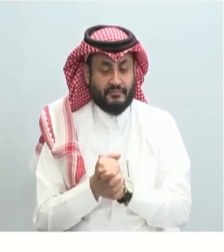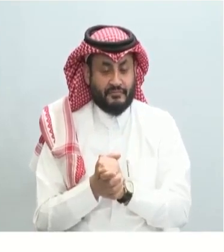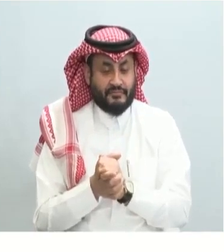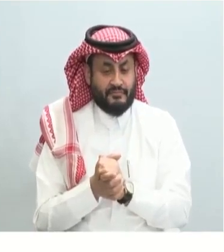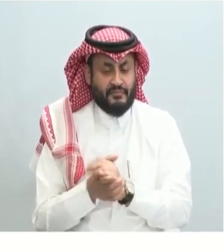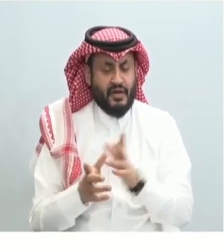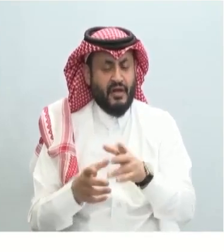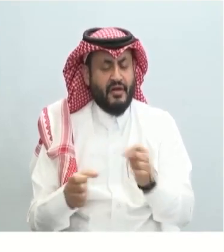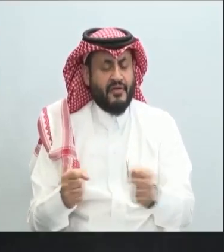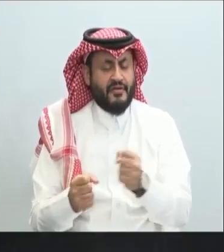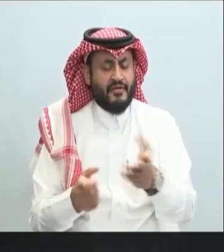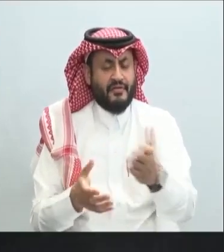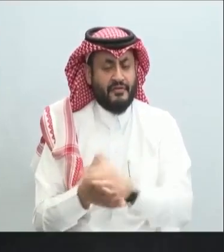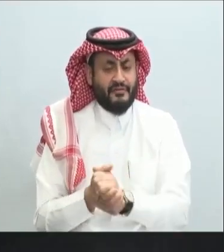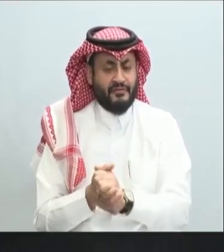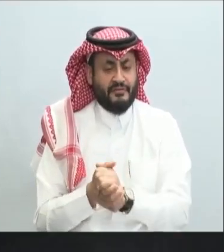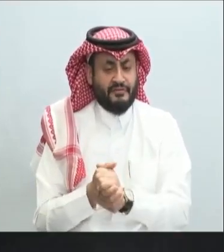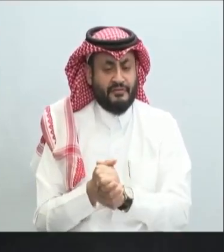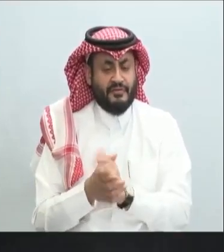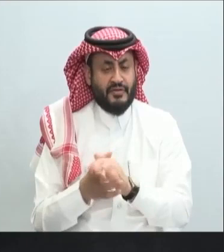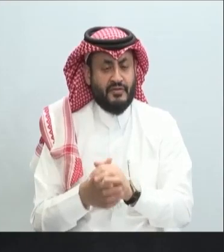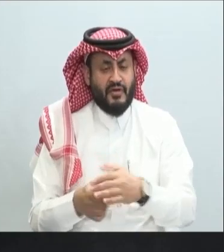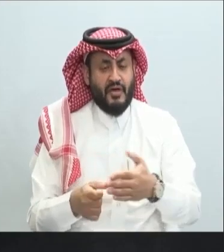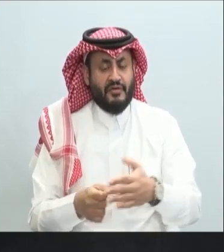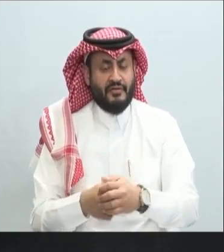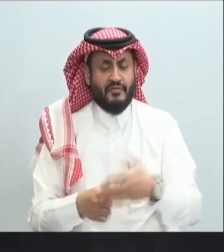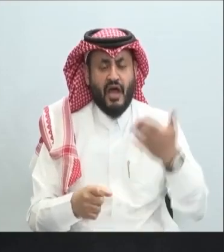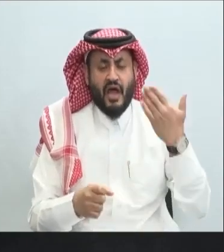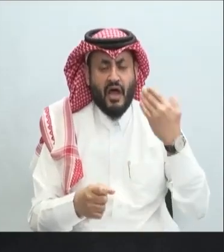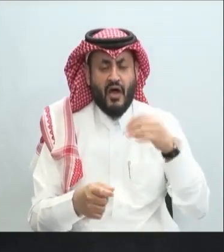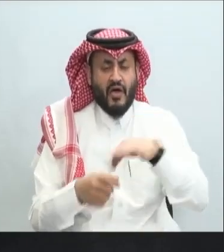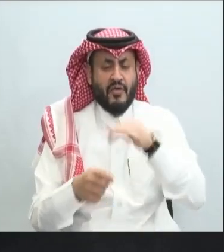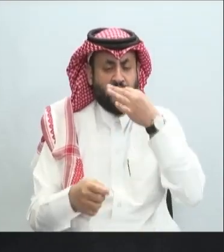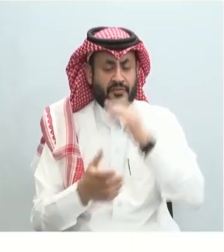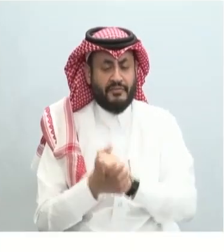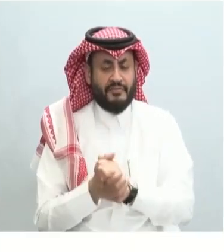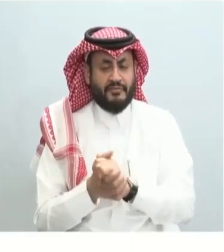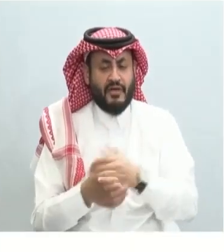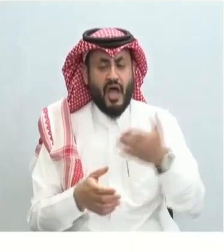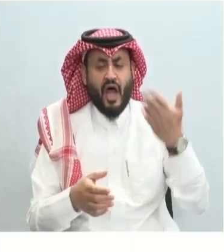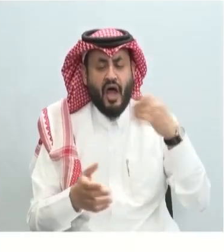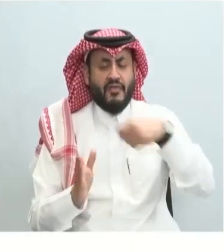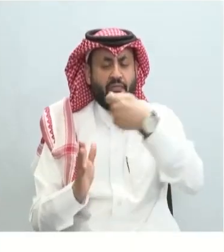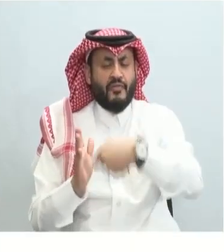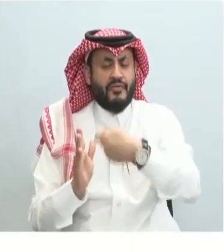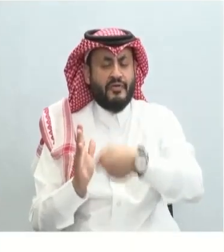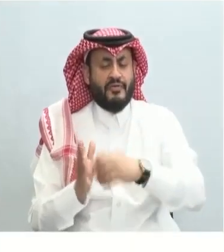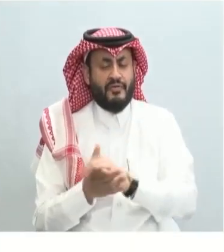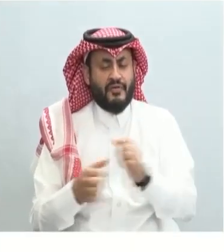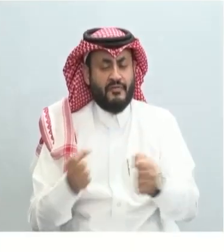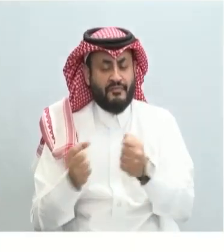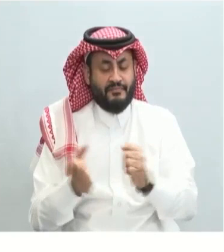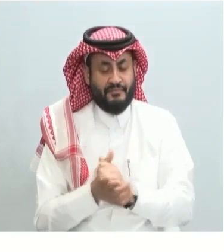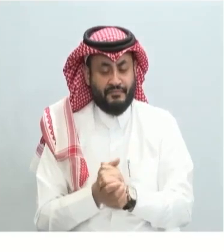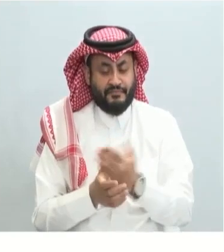how to play a game that is called the hot potato game. So it says here that we need to say these sentences